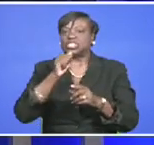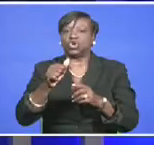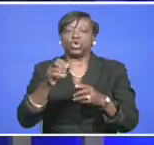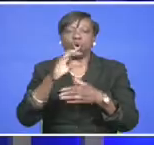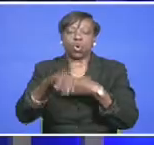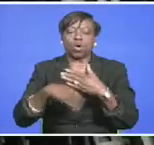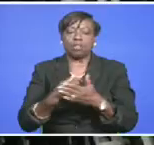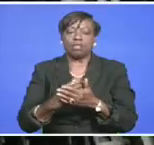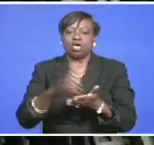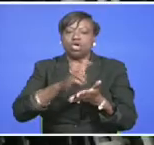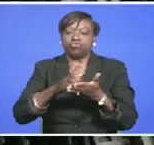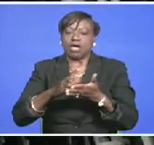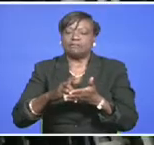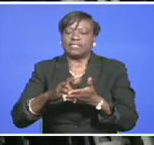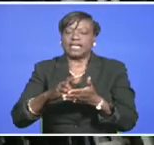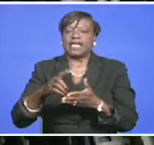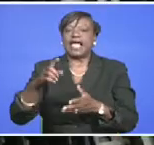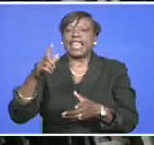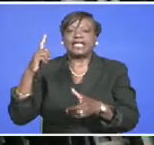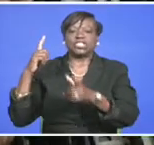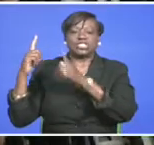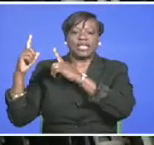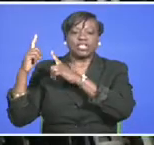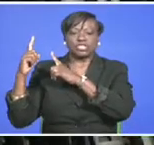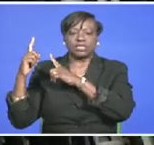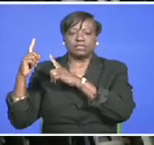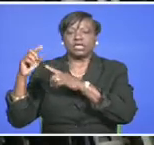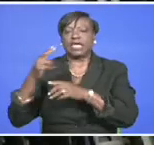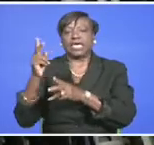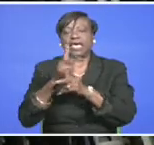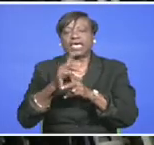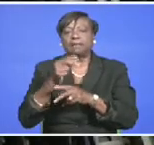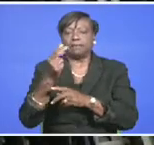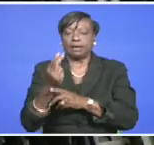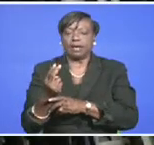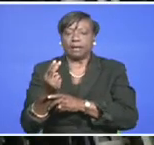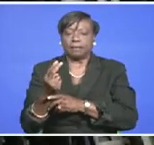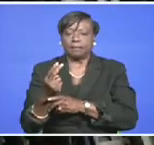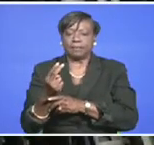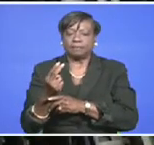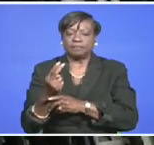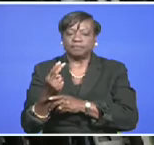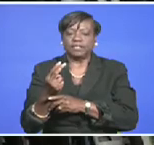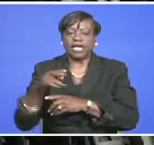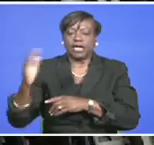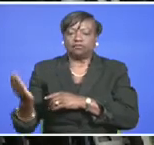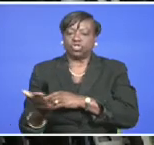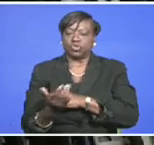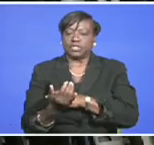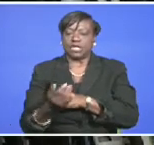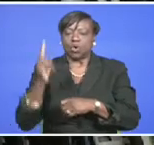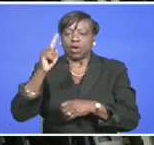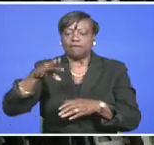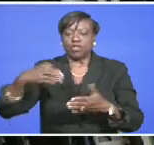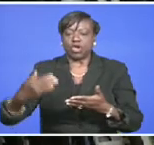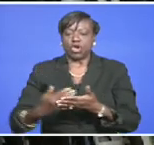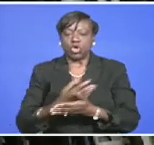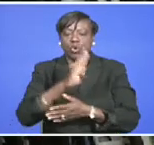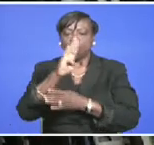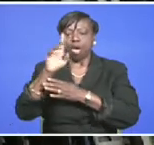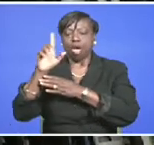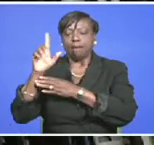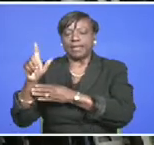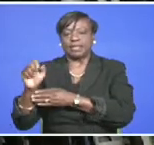been drafting legislation to keep up with that. Matter of fact, I think next week in Parliament we'll probably be introducing one of the new bills. We're also looking